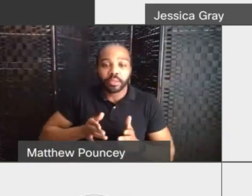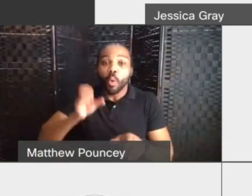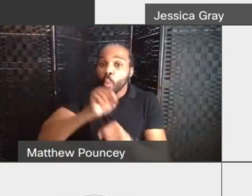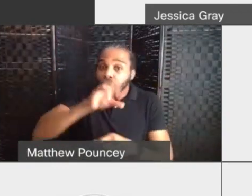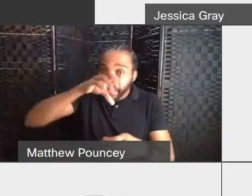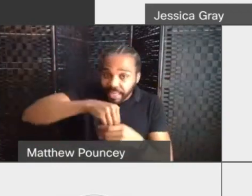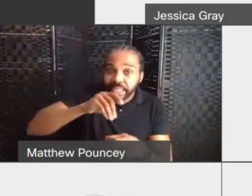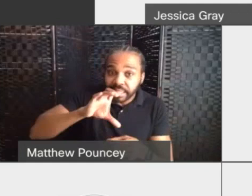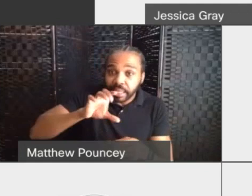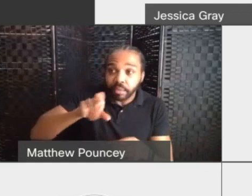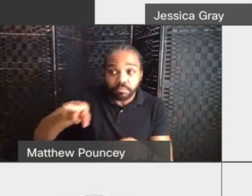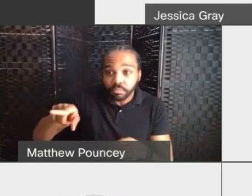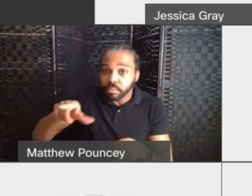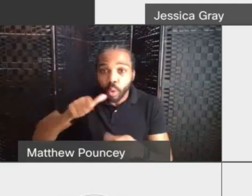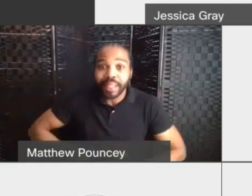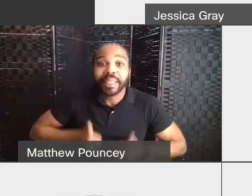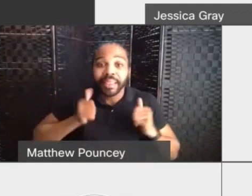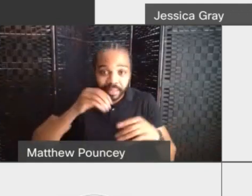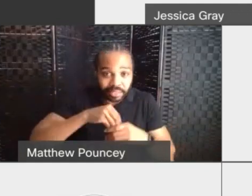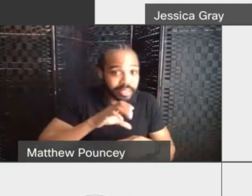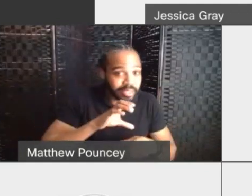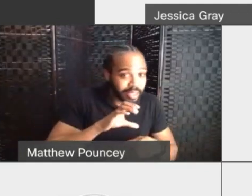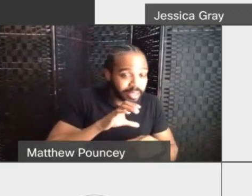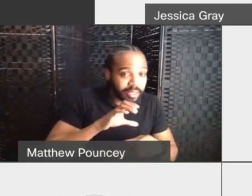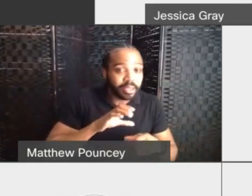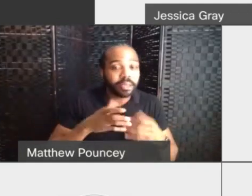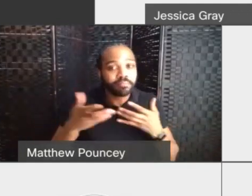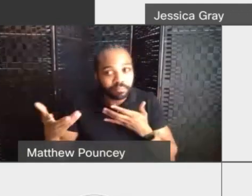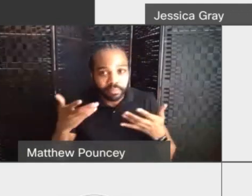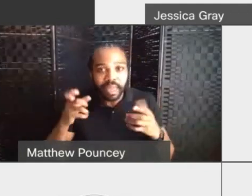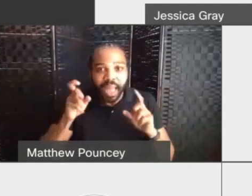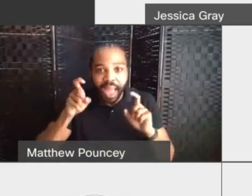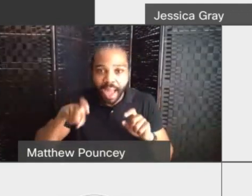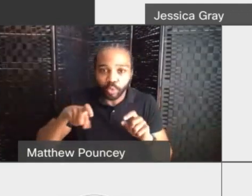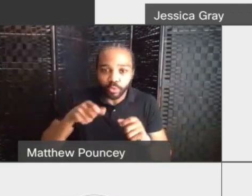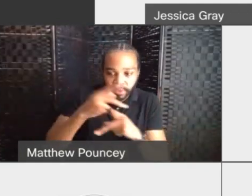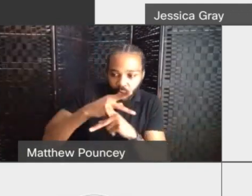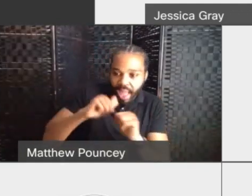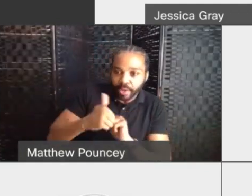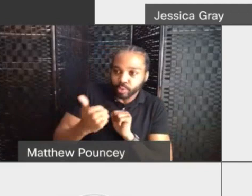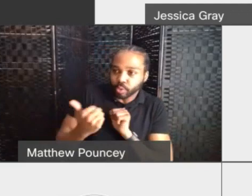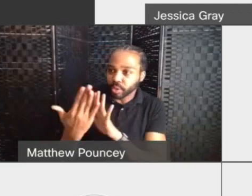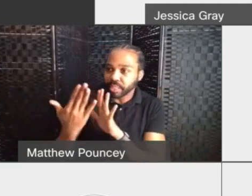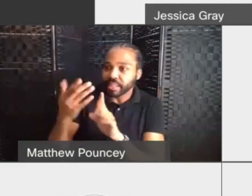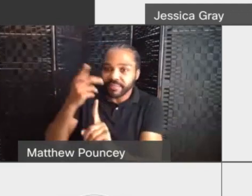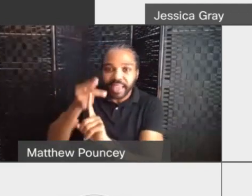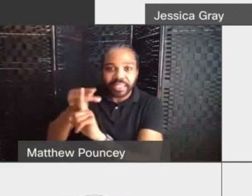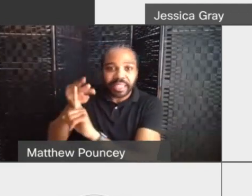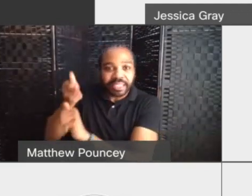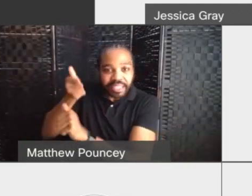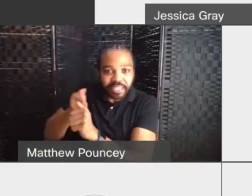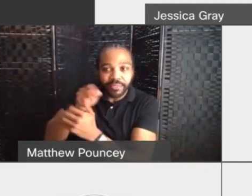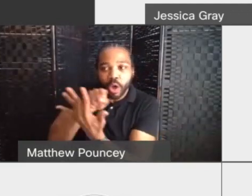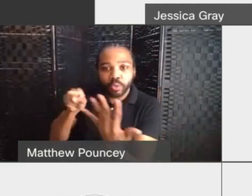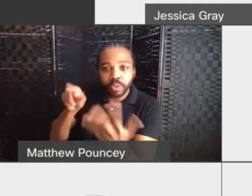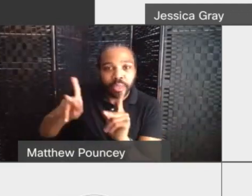have to devise plans that are going to address getting each one of those people vaccinated. So it does take time,